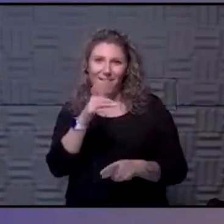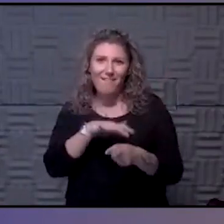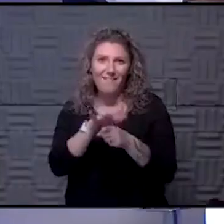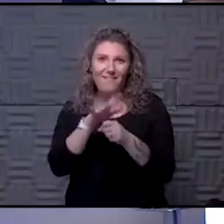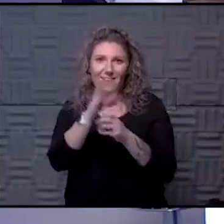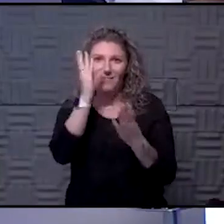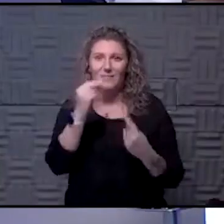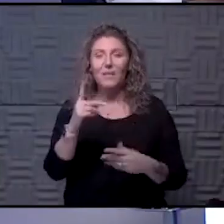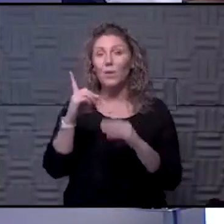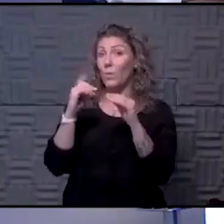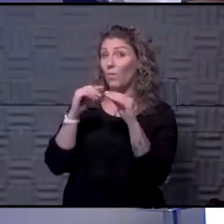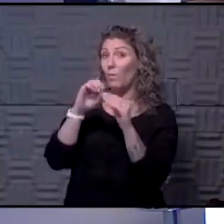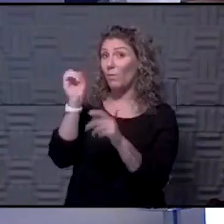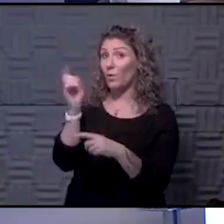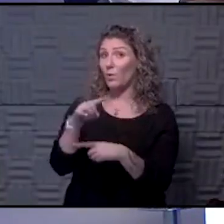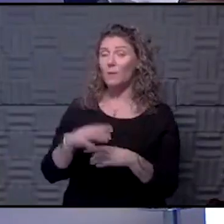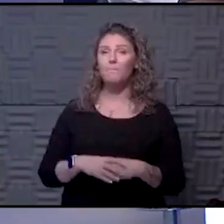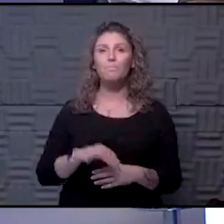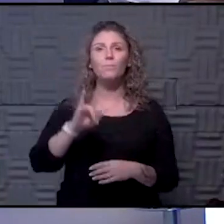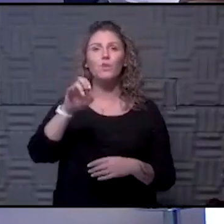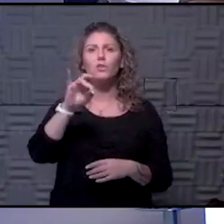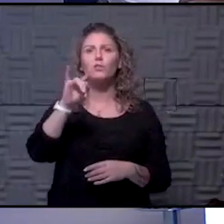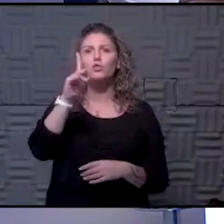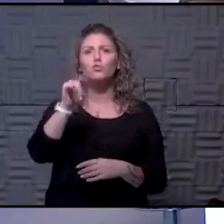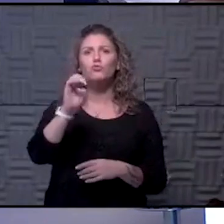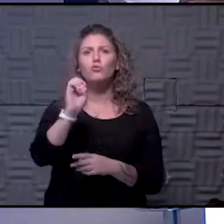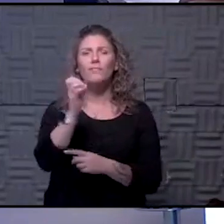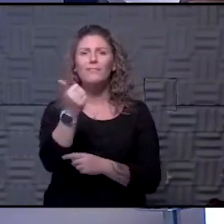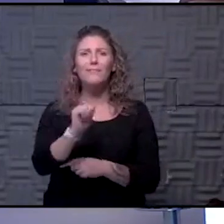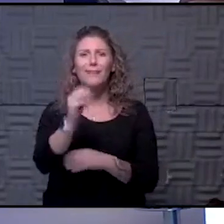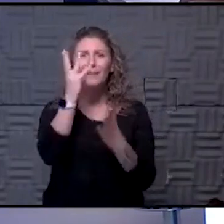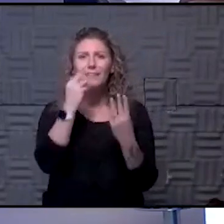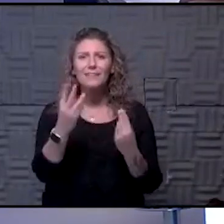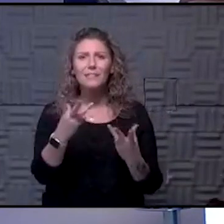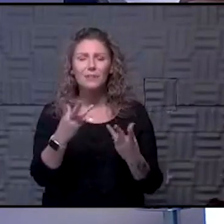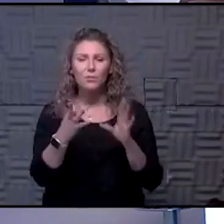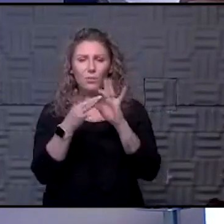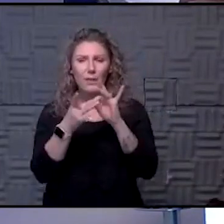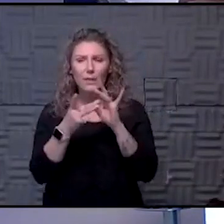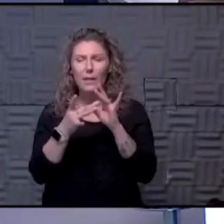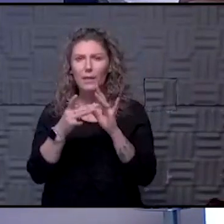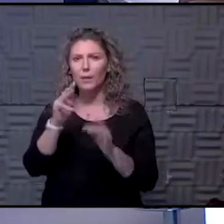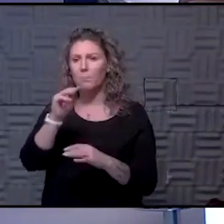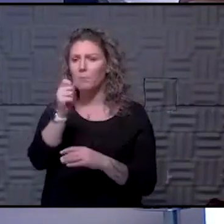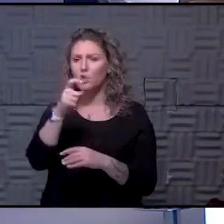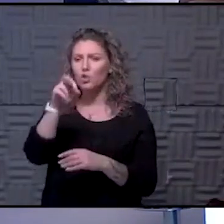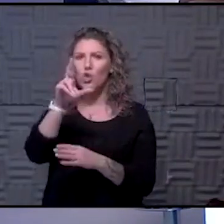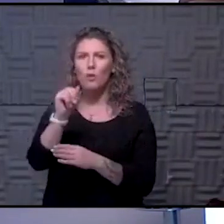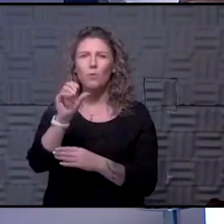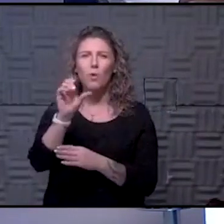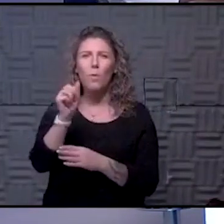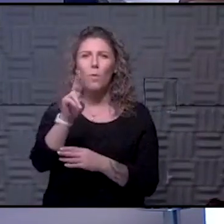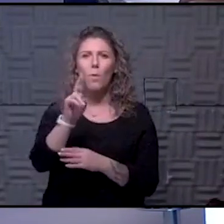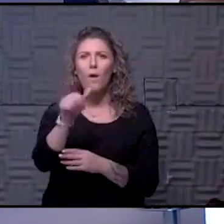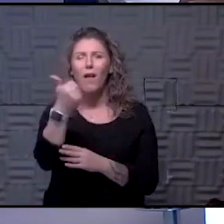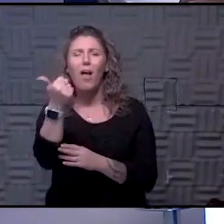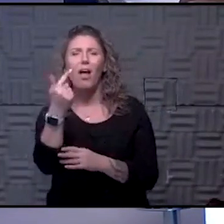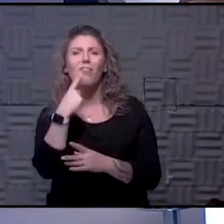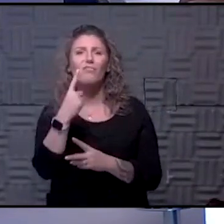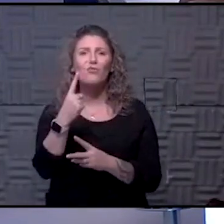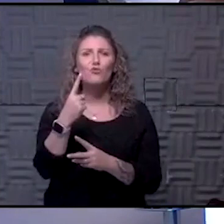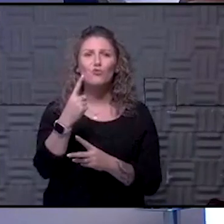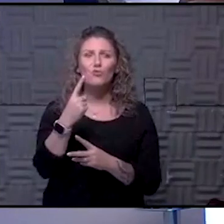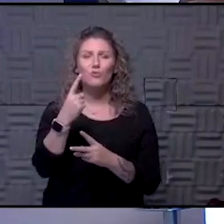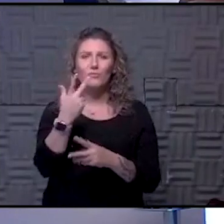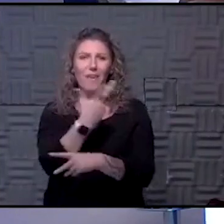that. Great. One more question. So Julie says, is there any data about Moderna or any of the other vaccines causing a full body